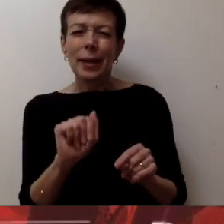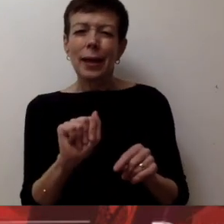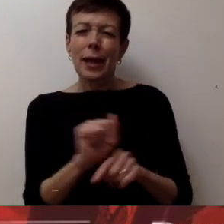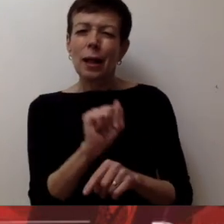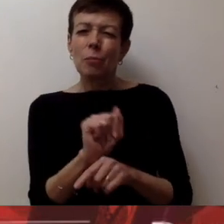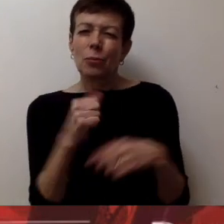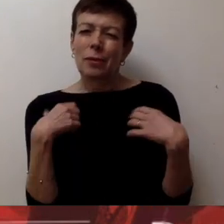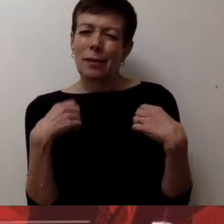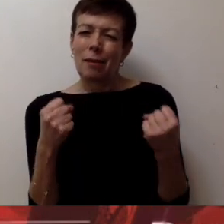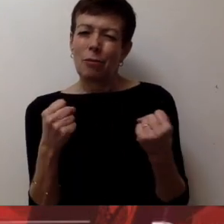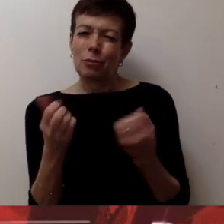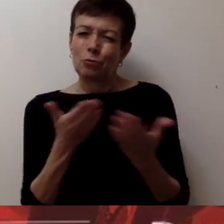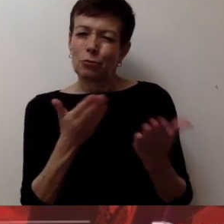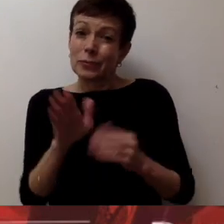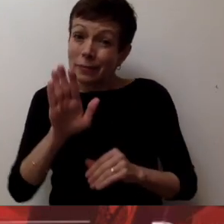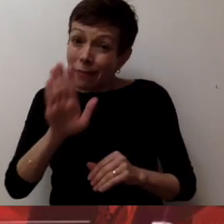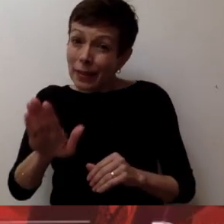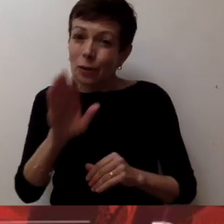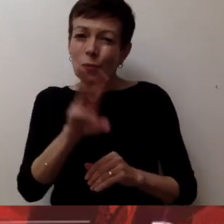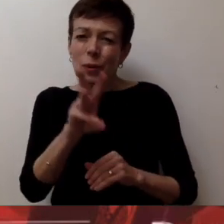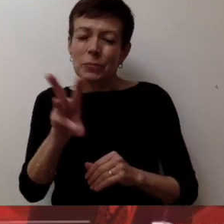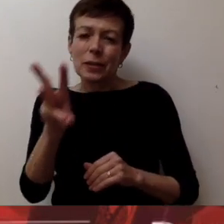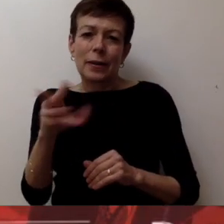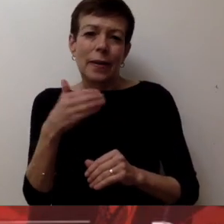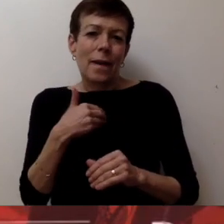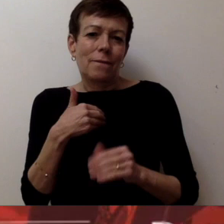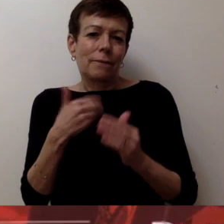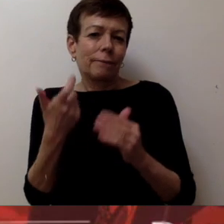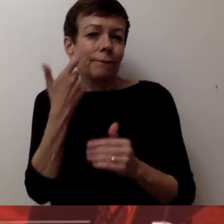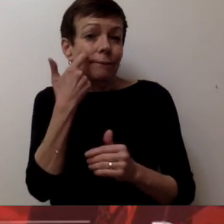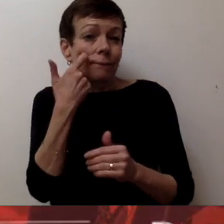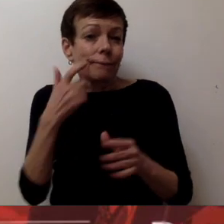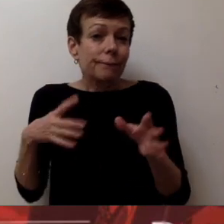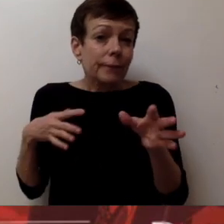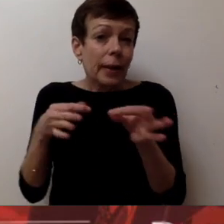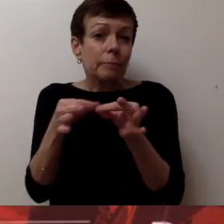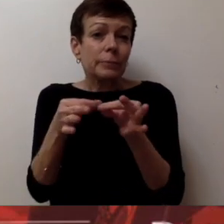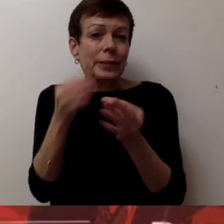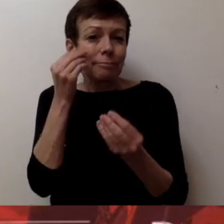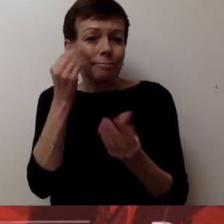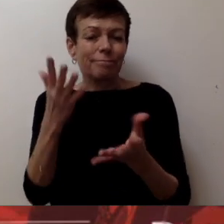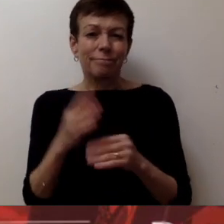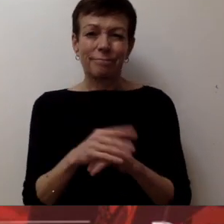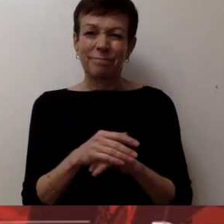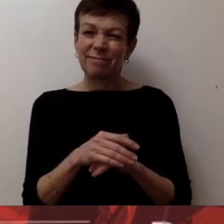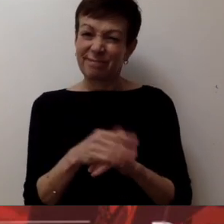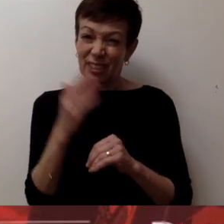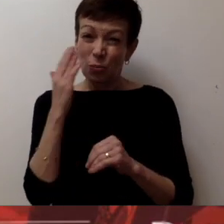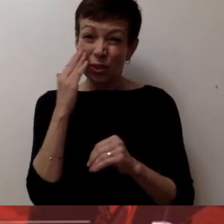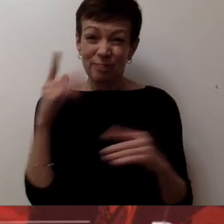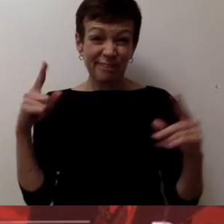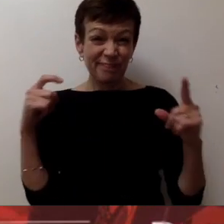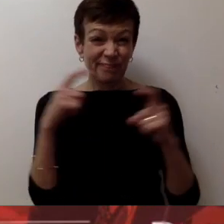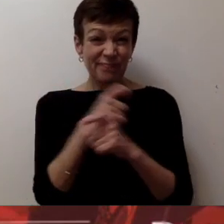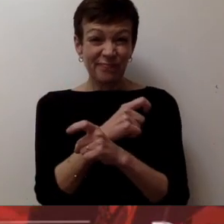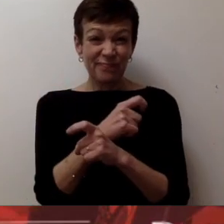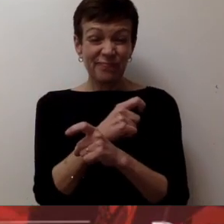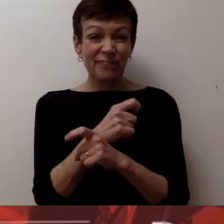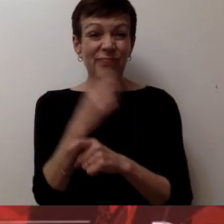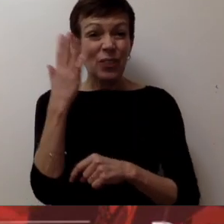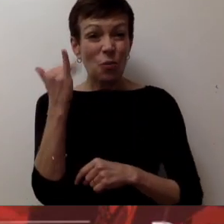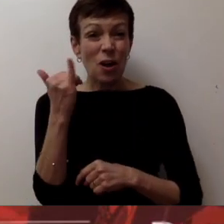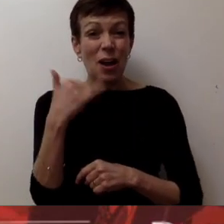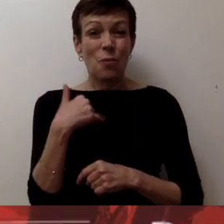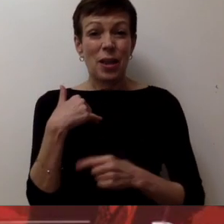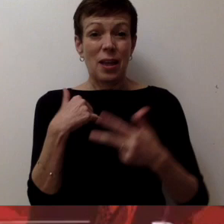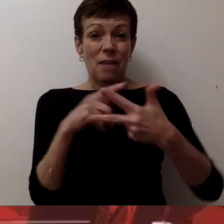the up-to-date provincial health information and provincial restrictions. We know it's complex because essentially we